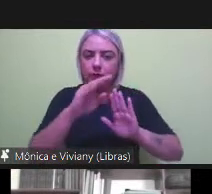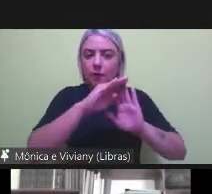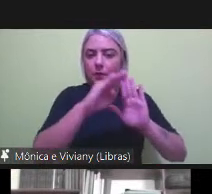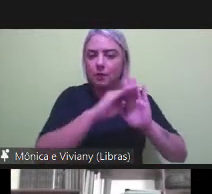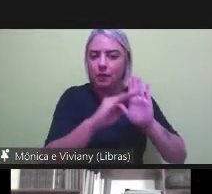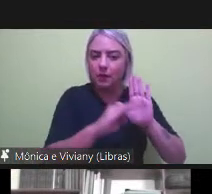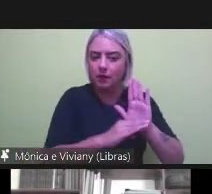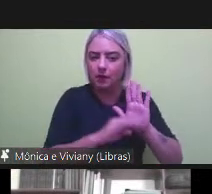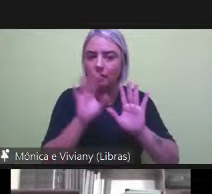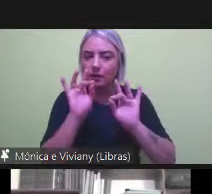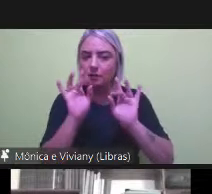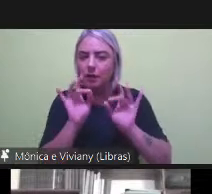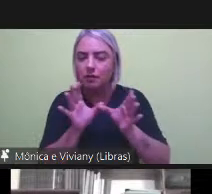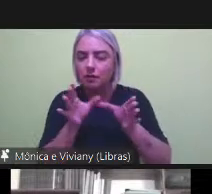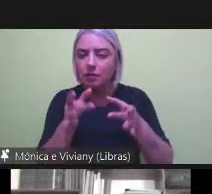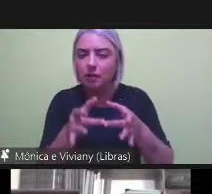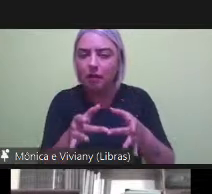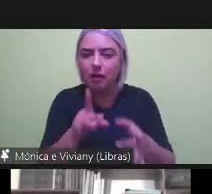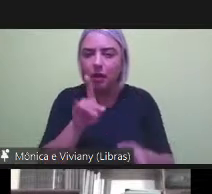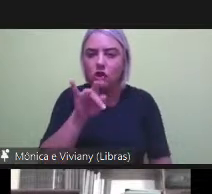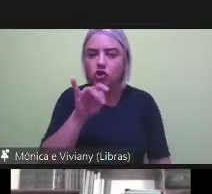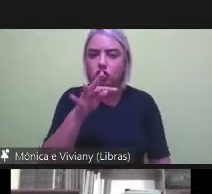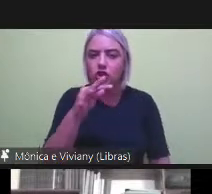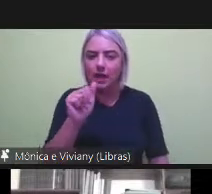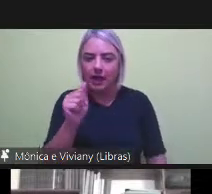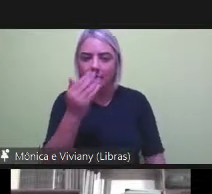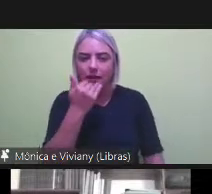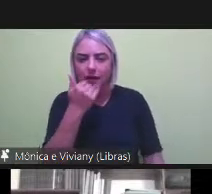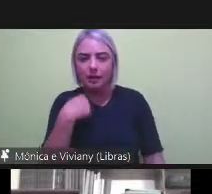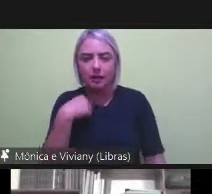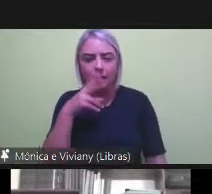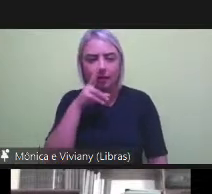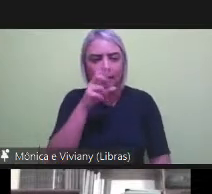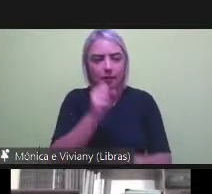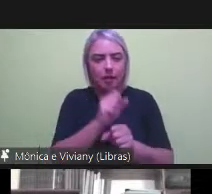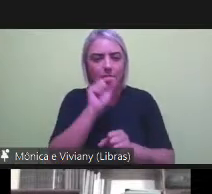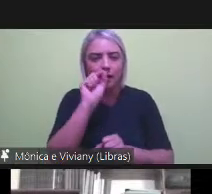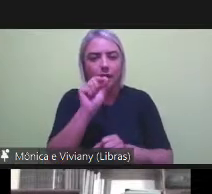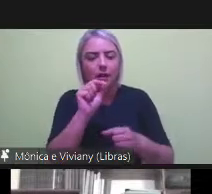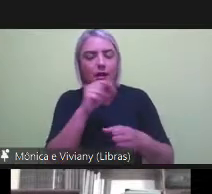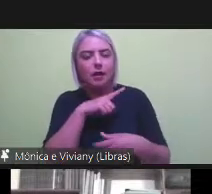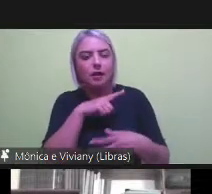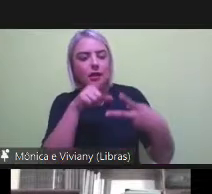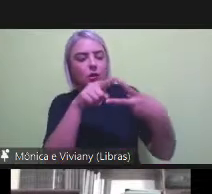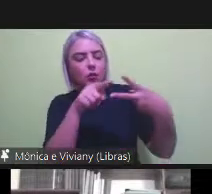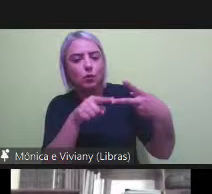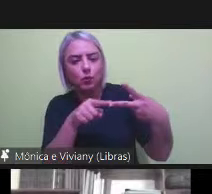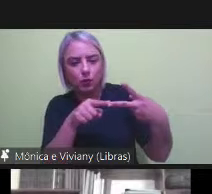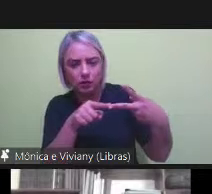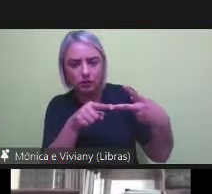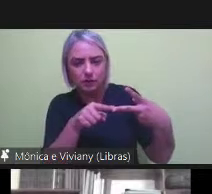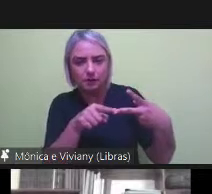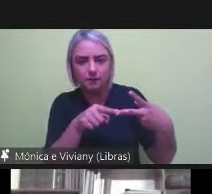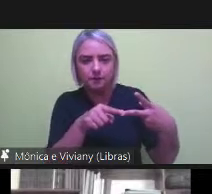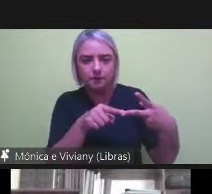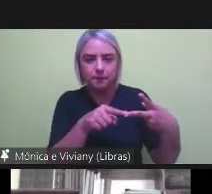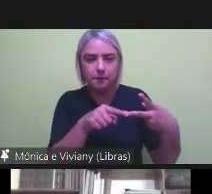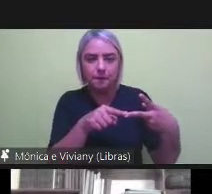Intensivo, or dietitian council, or nutrition intensive council. And it had